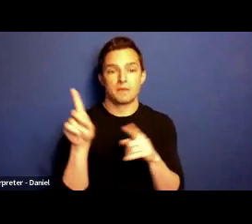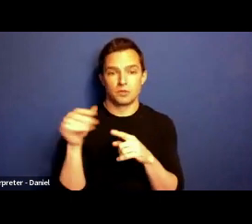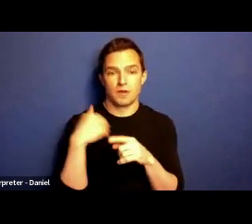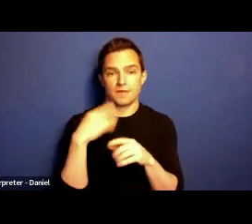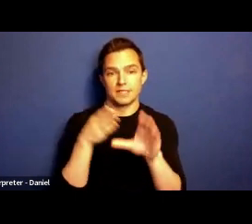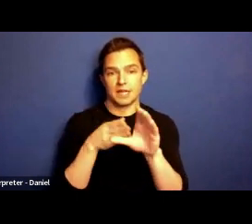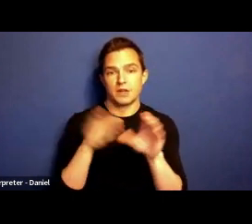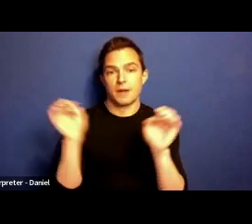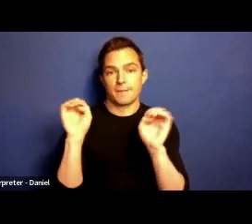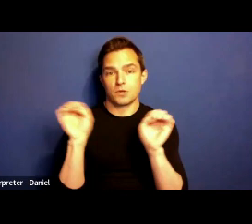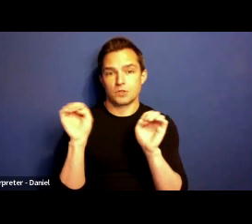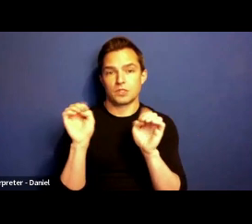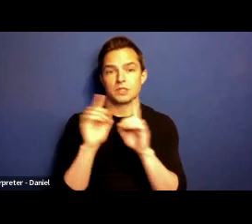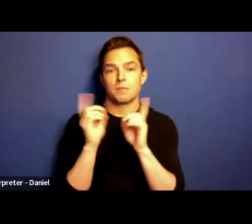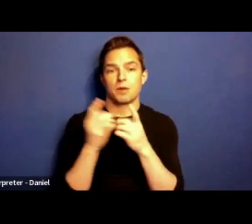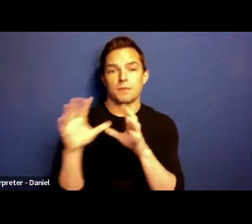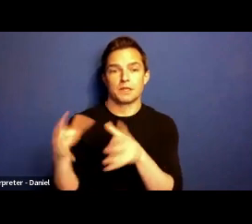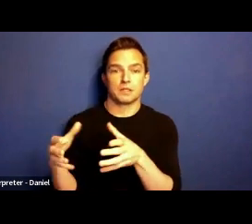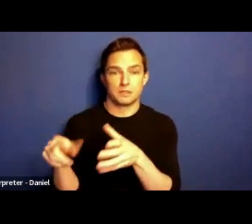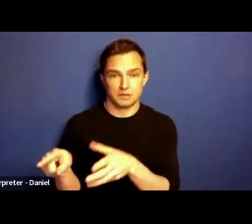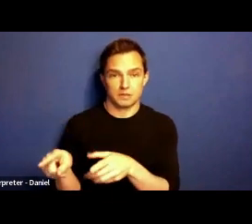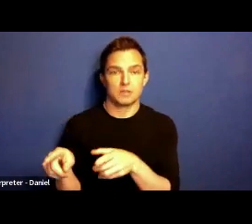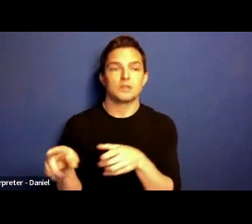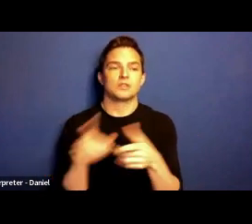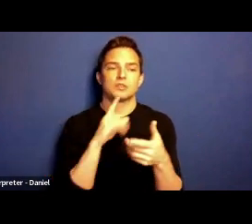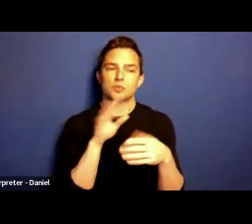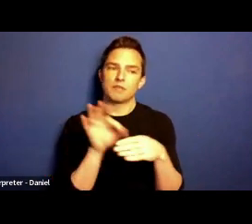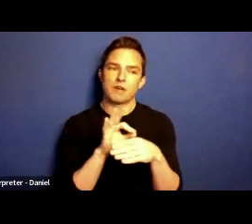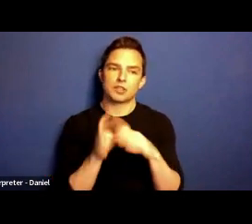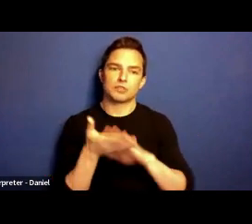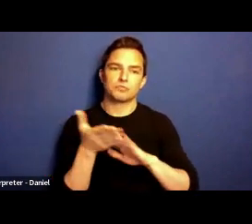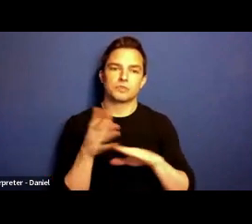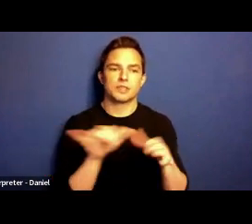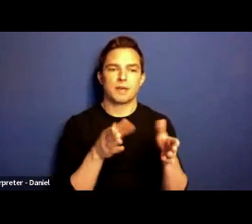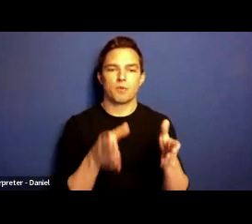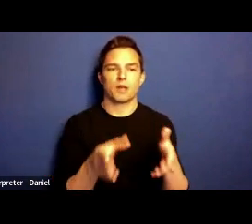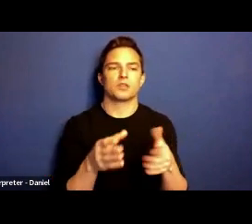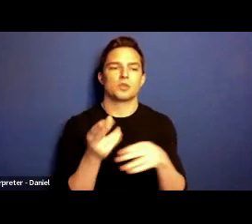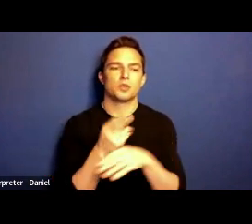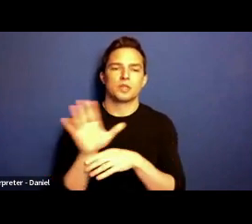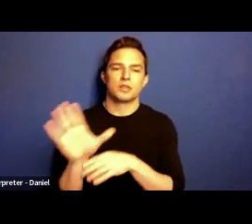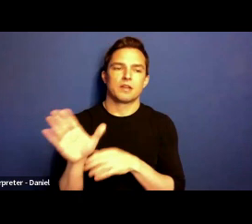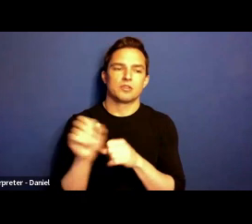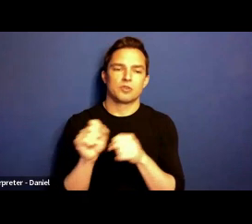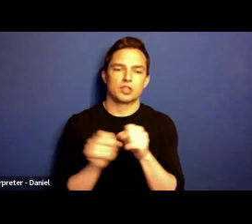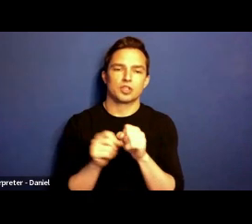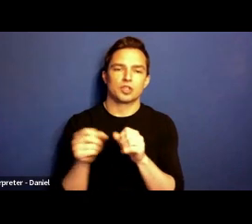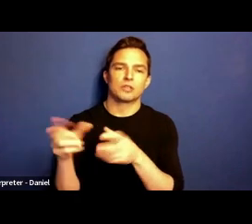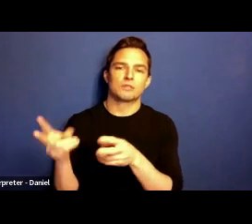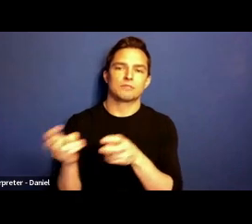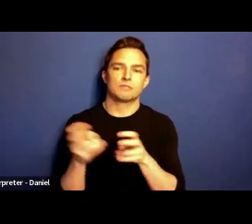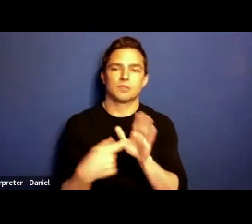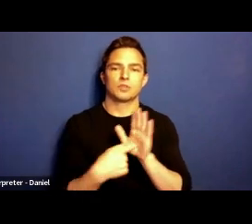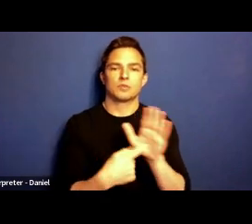psychiatric emergency department. And it's really kind of functioning in the same way. So we're using this structure to represent that